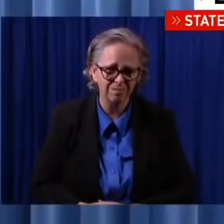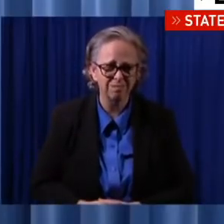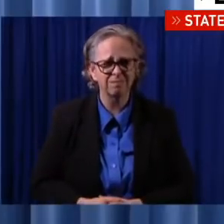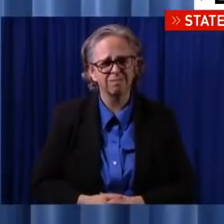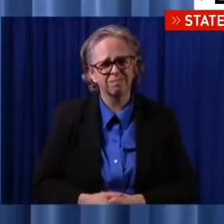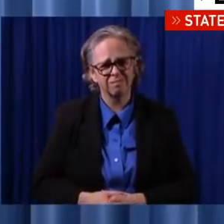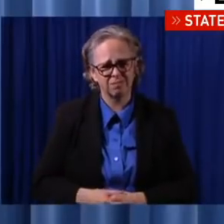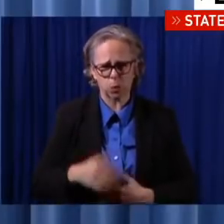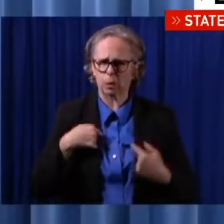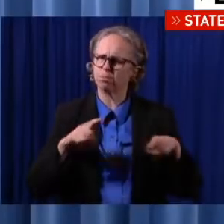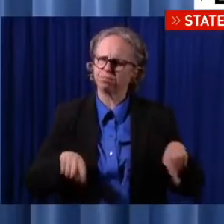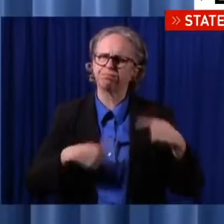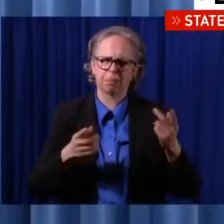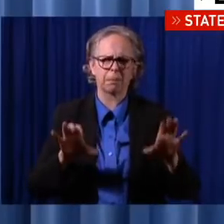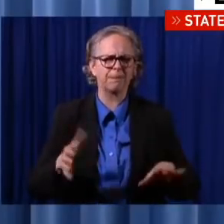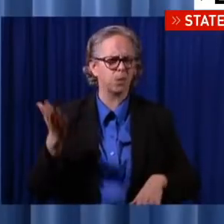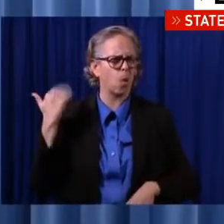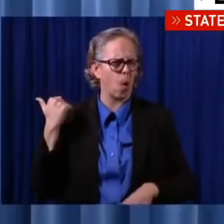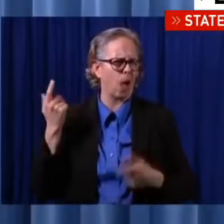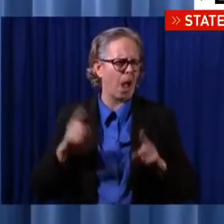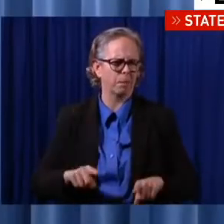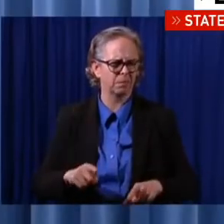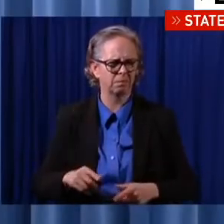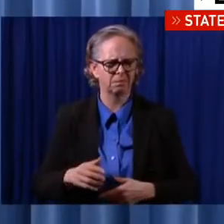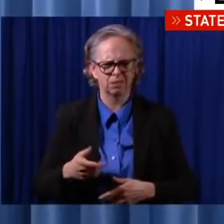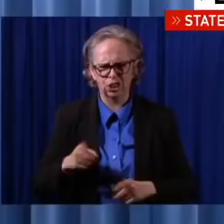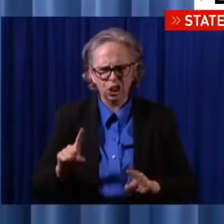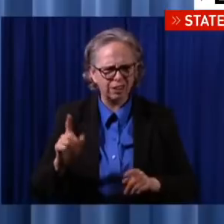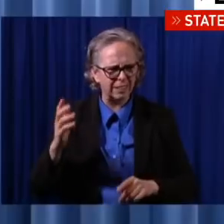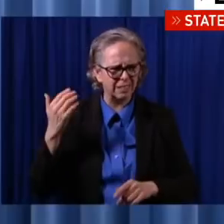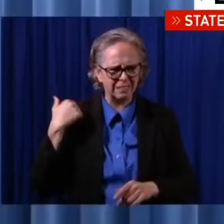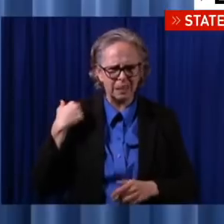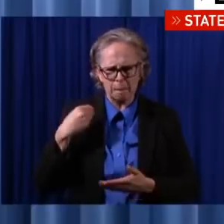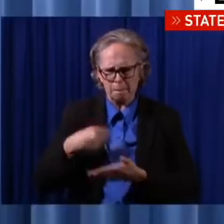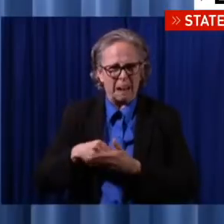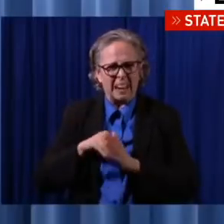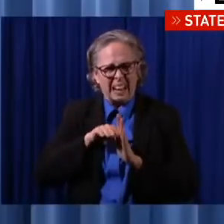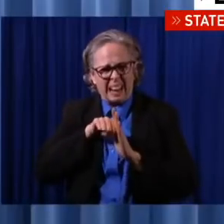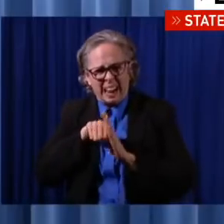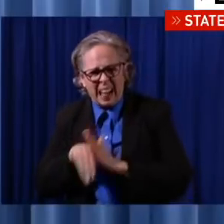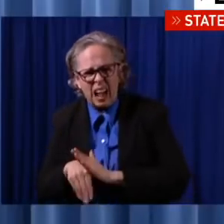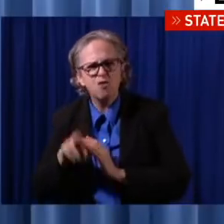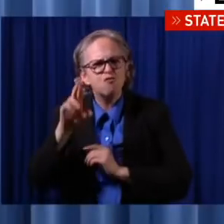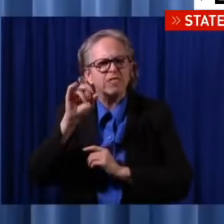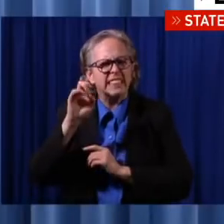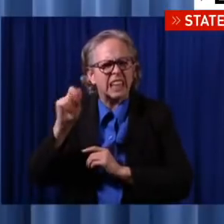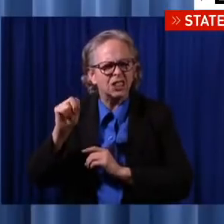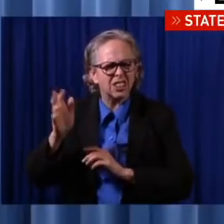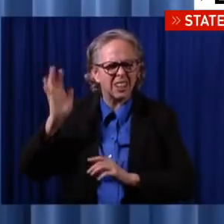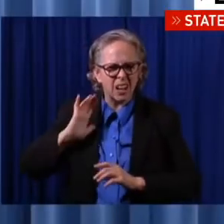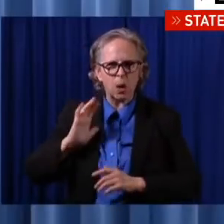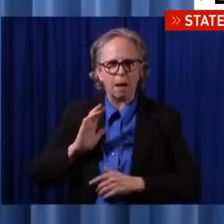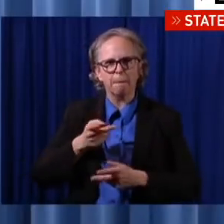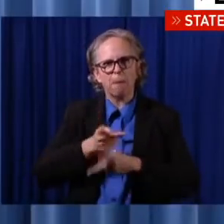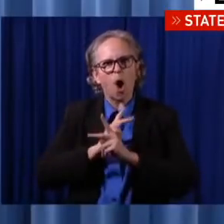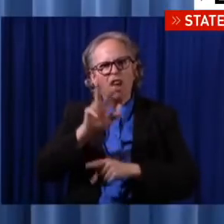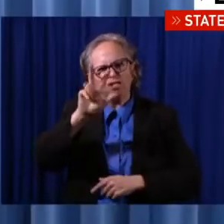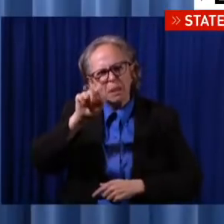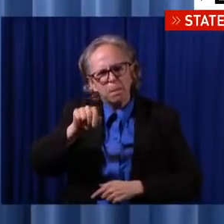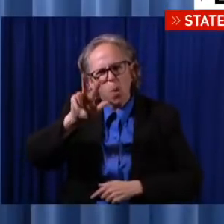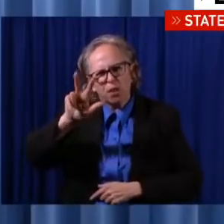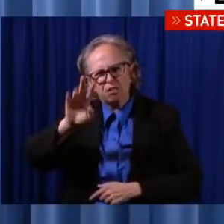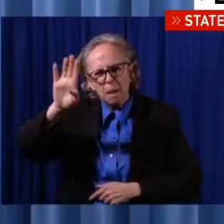than $3.3 billion during the last recession. States are still obligated to pay unemployment